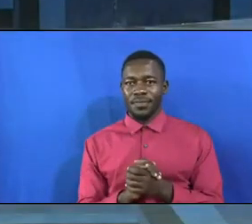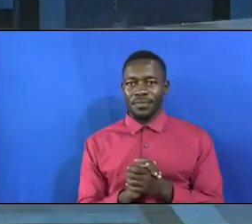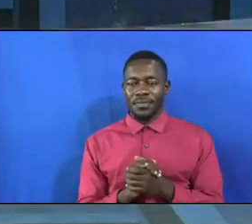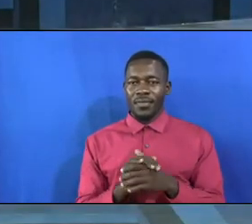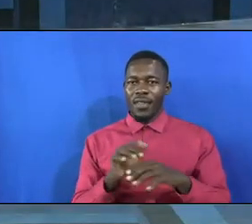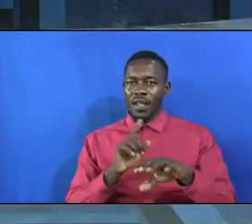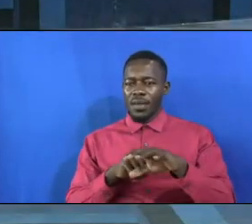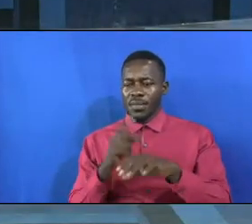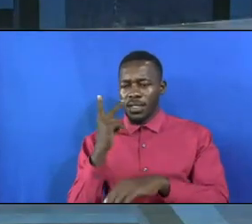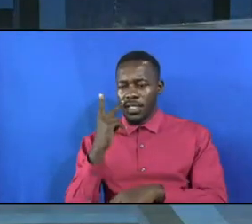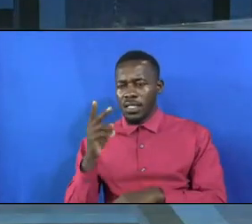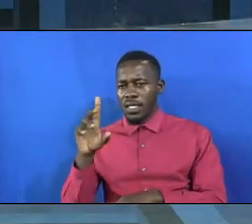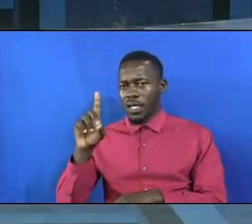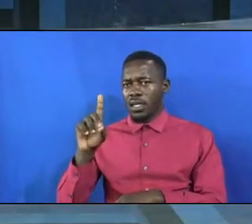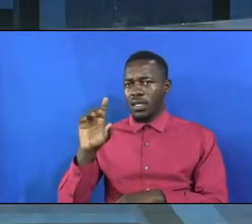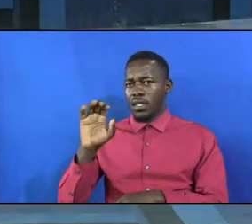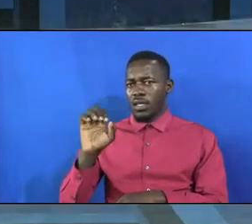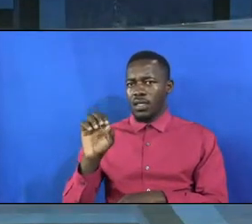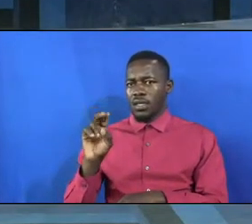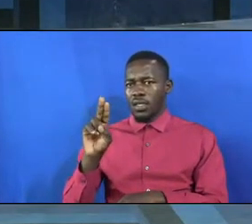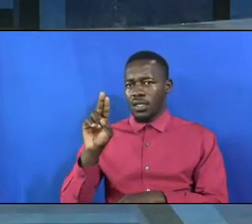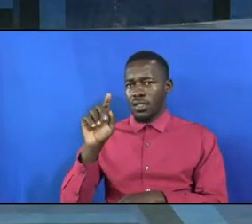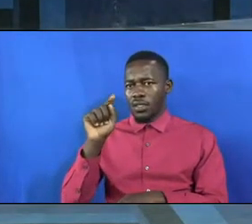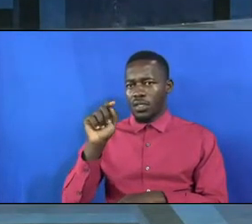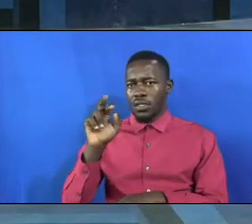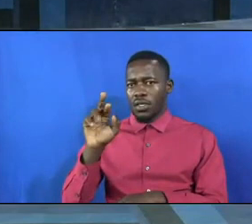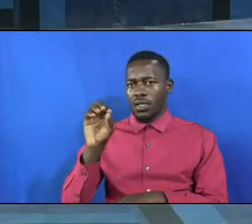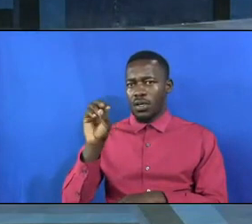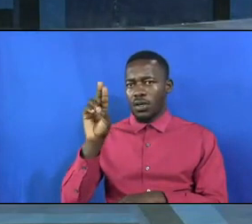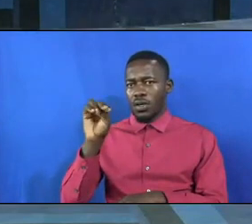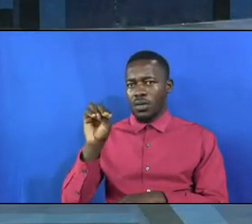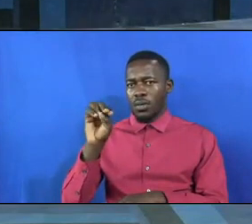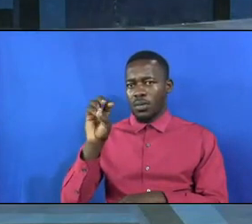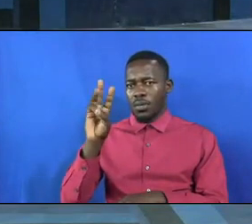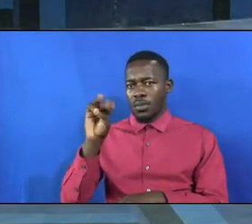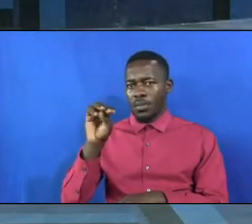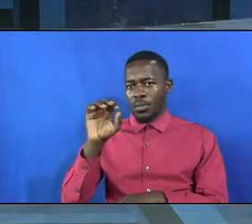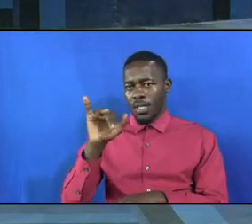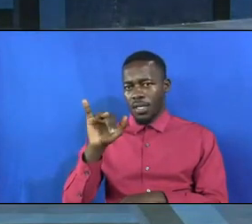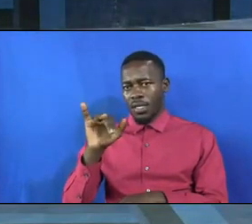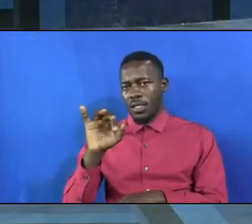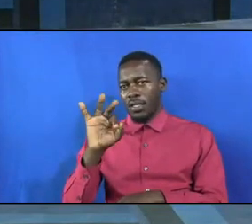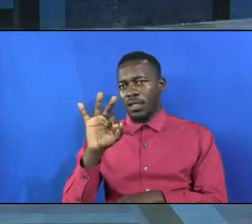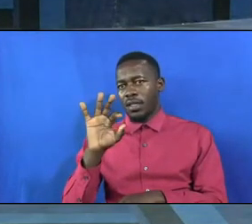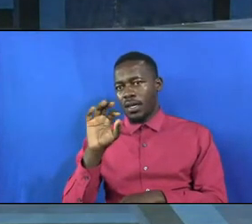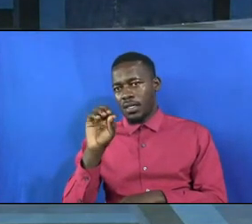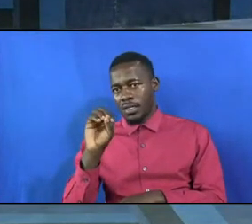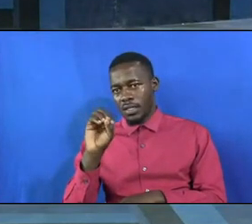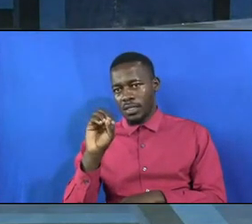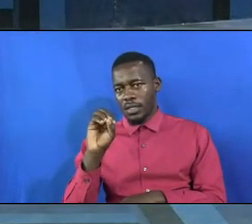When you look at the book of Deuteronomy chapter 30, verse 19 to 20,